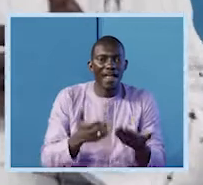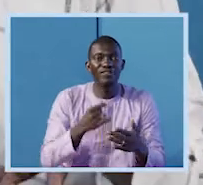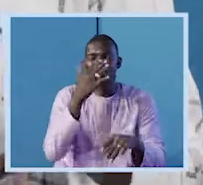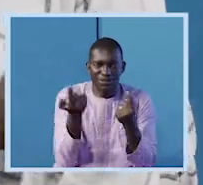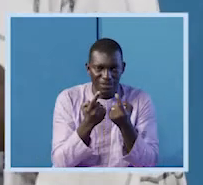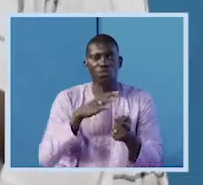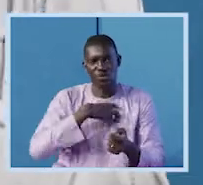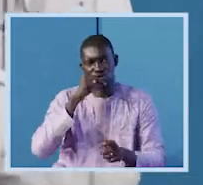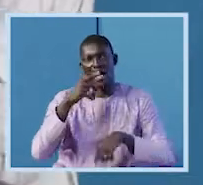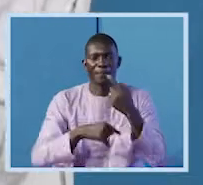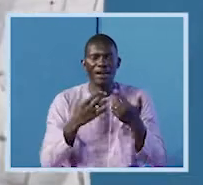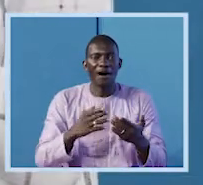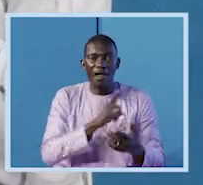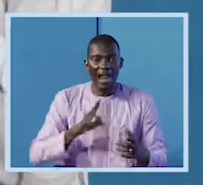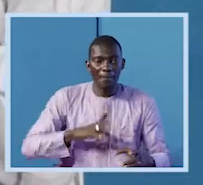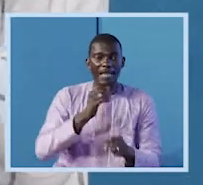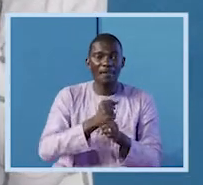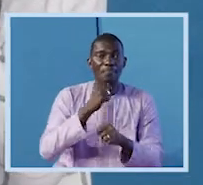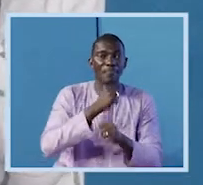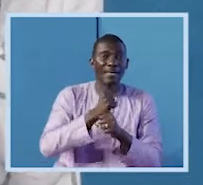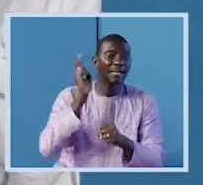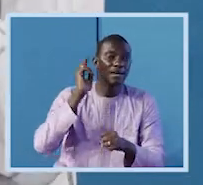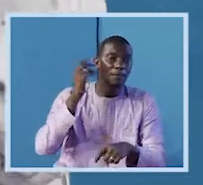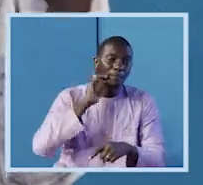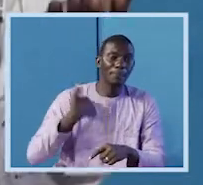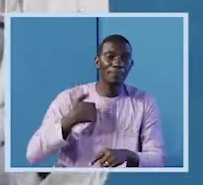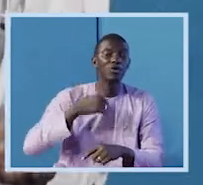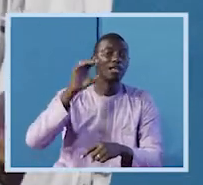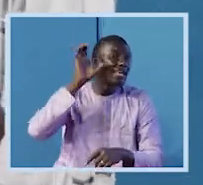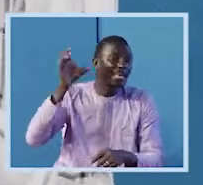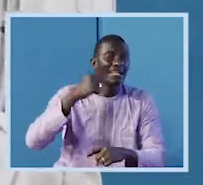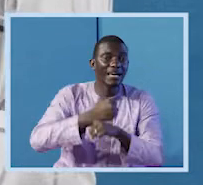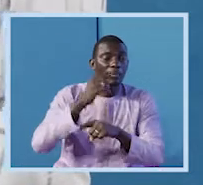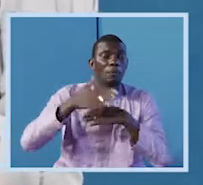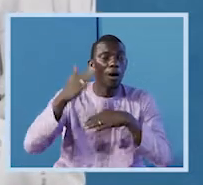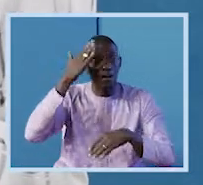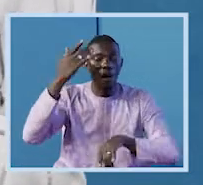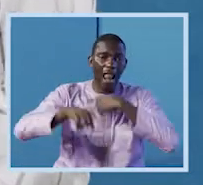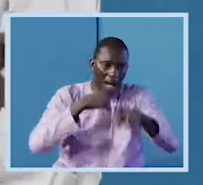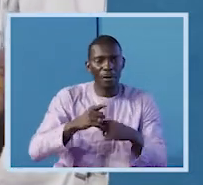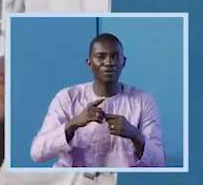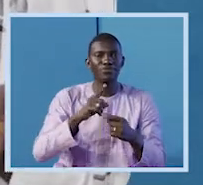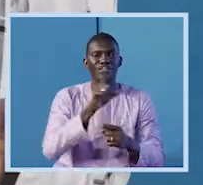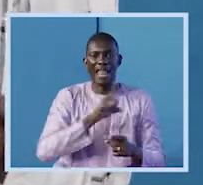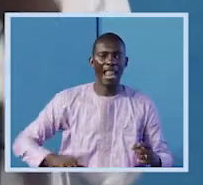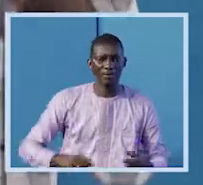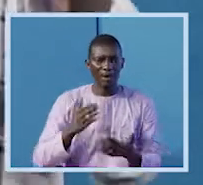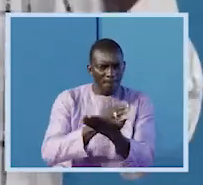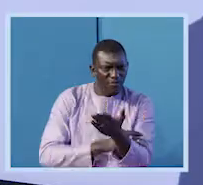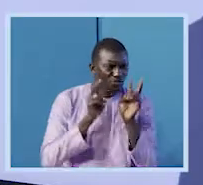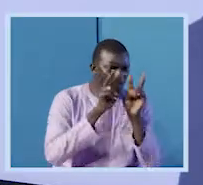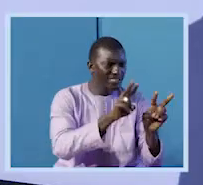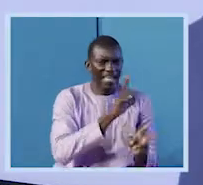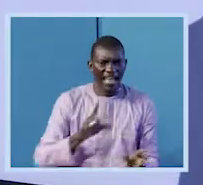deep into the conversation, Lamin, I know that taking a look at your biography, ICT, you did a course at ICT. That was